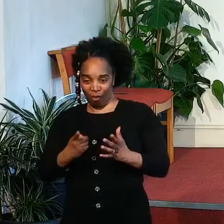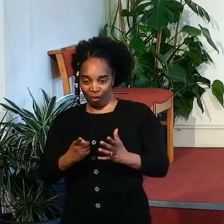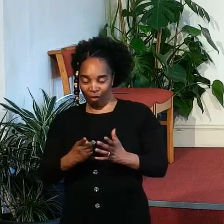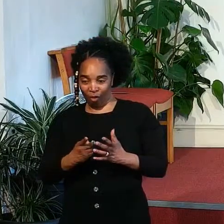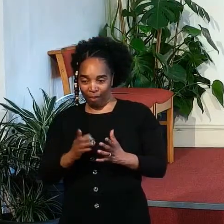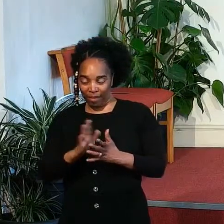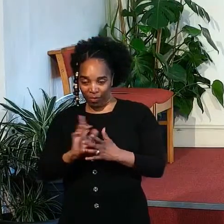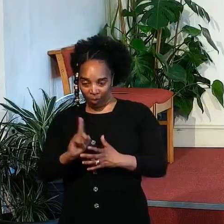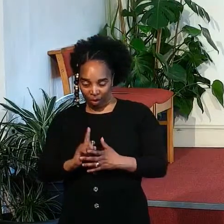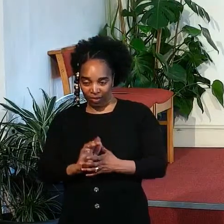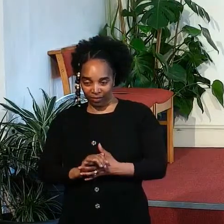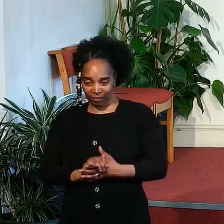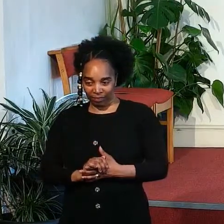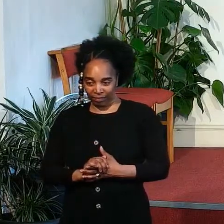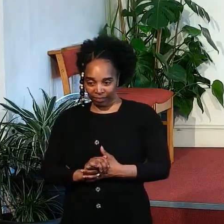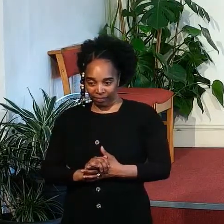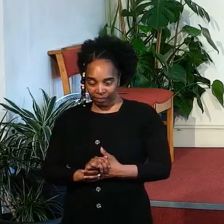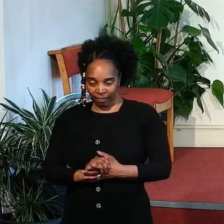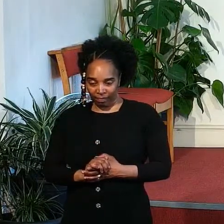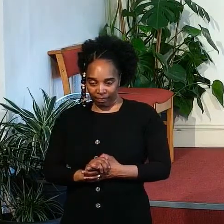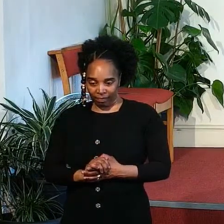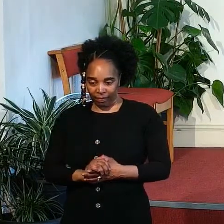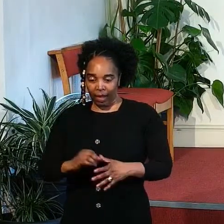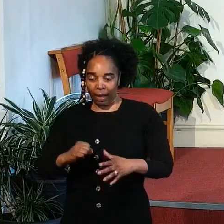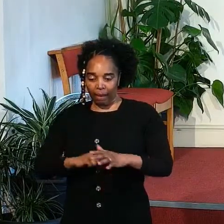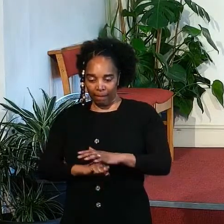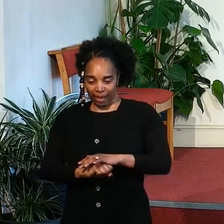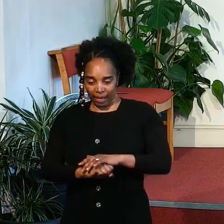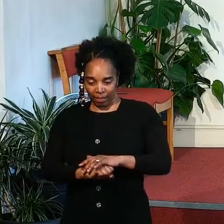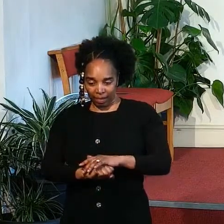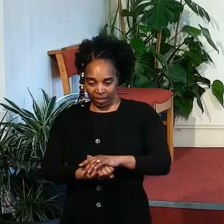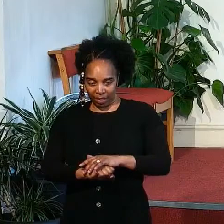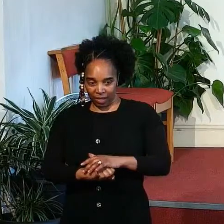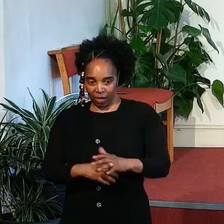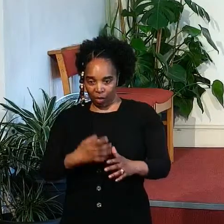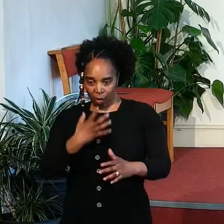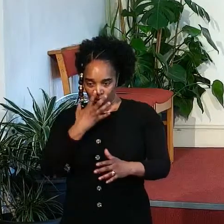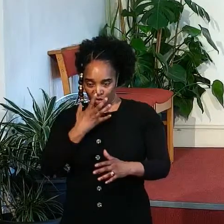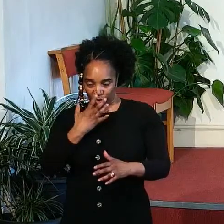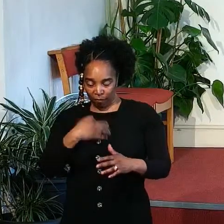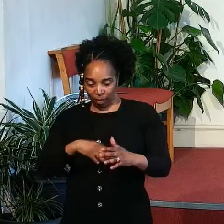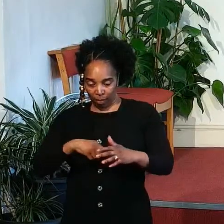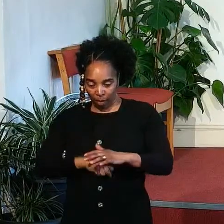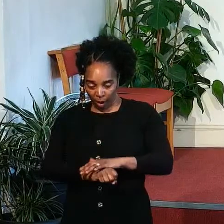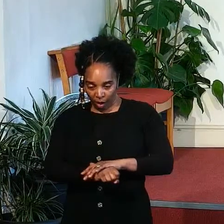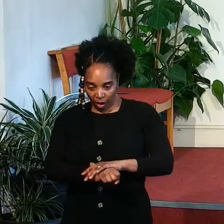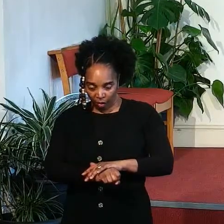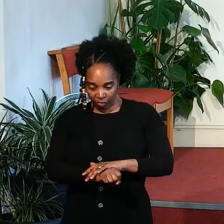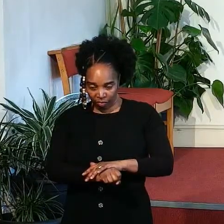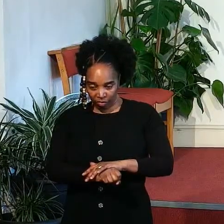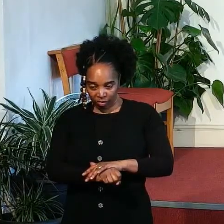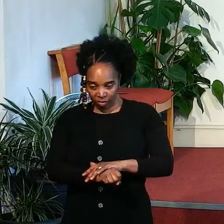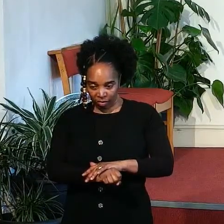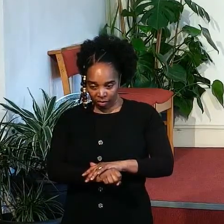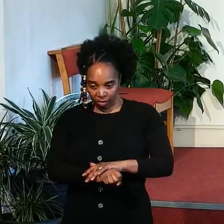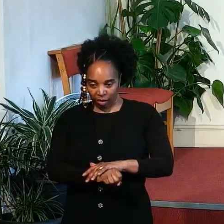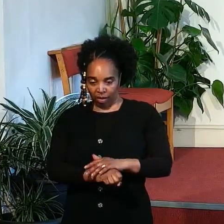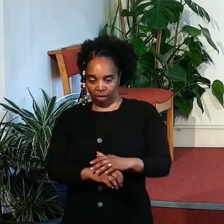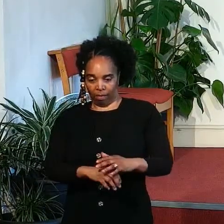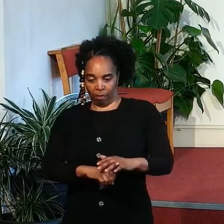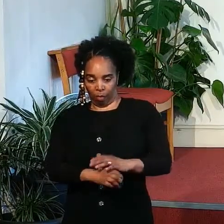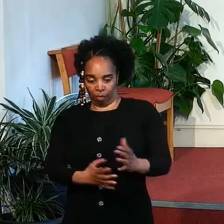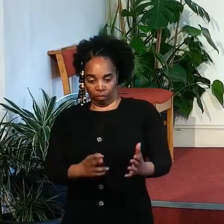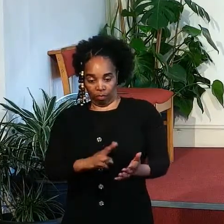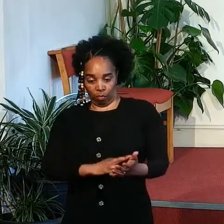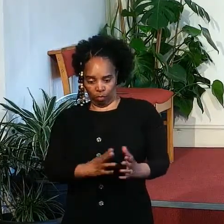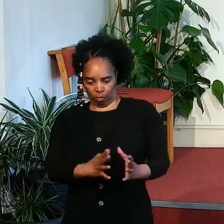which is the time that the baby takes to fully oxygenate from birth. So you've heard of blue babies. The babies